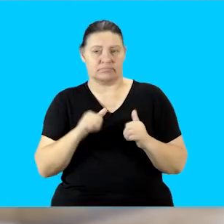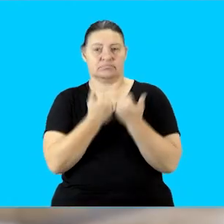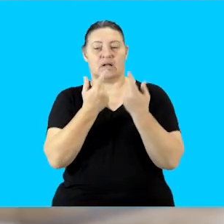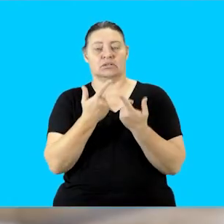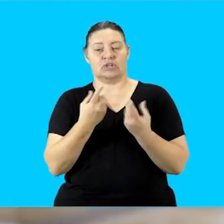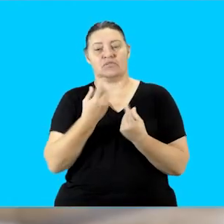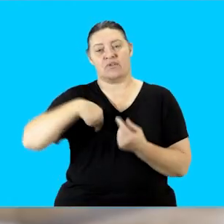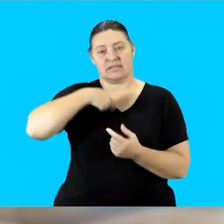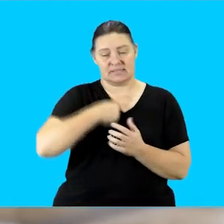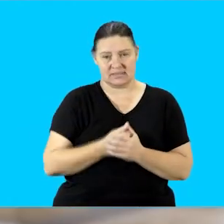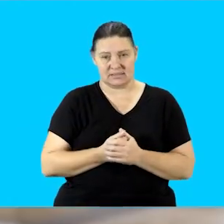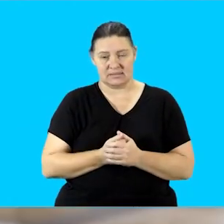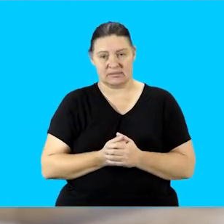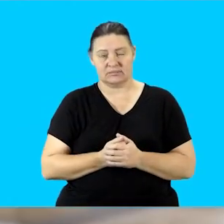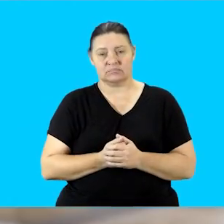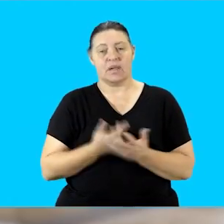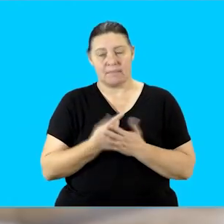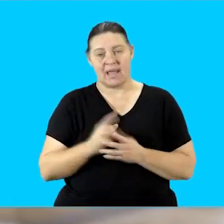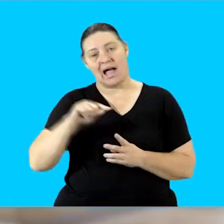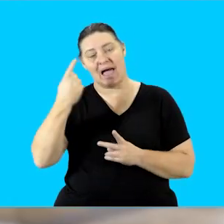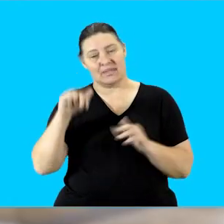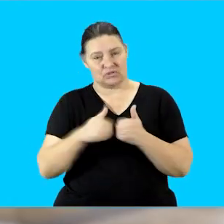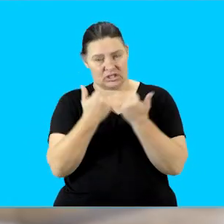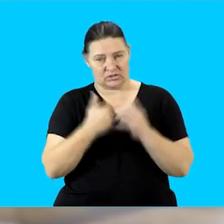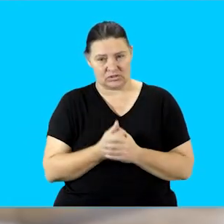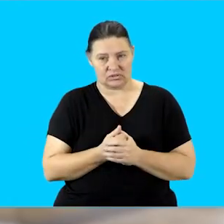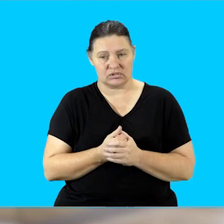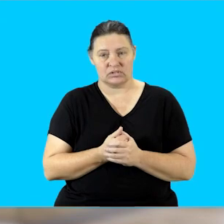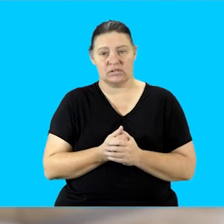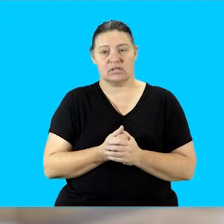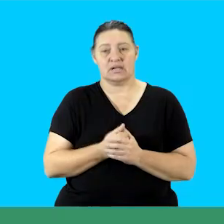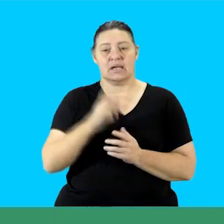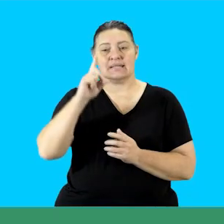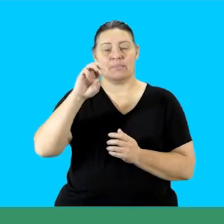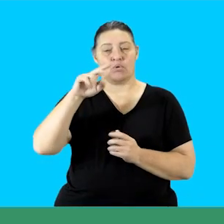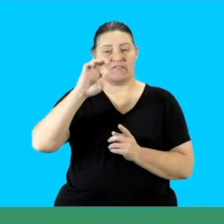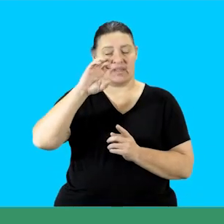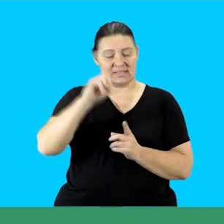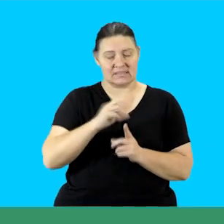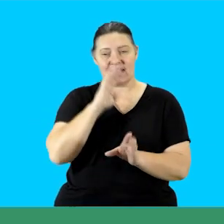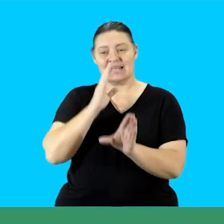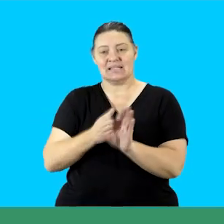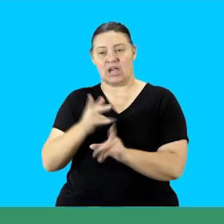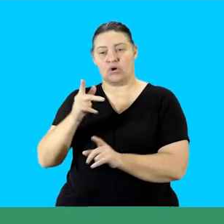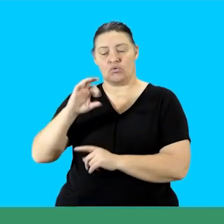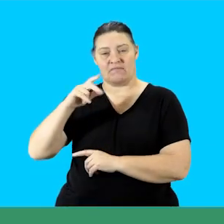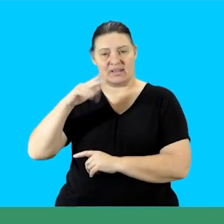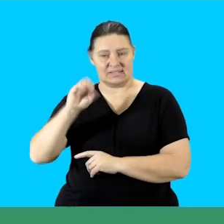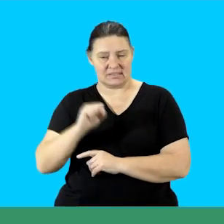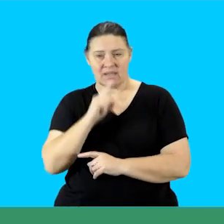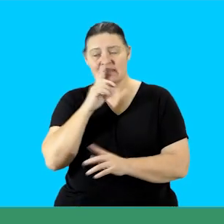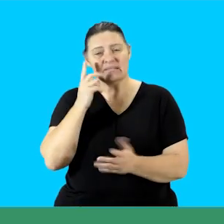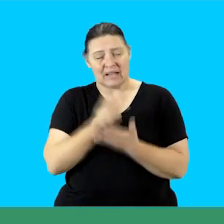they pose a challenge to us. Let's move on to the other challenge. Demographics and psychographics. It is